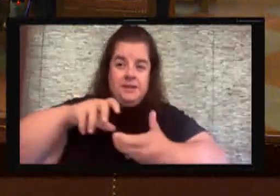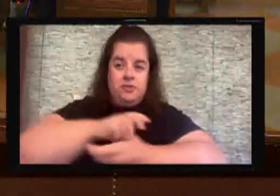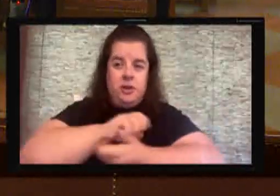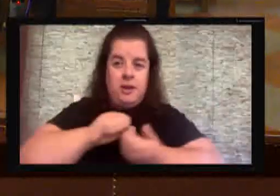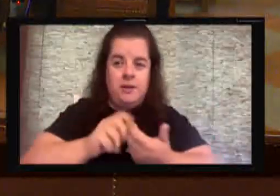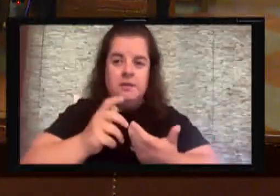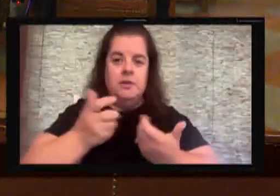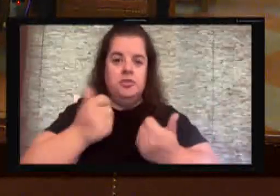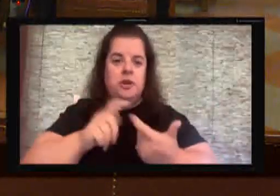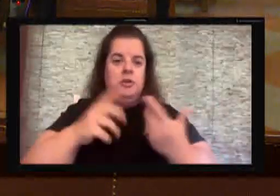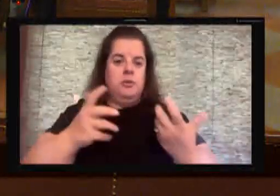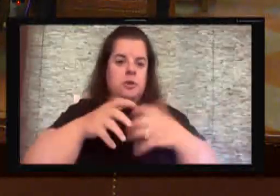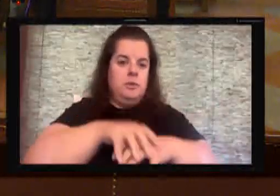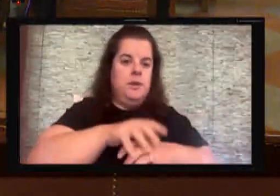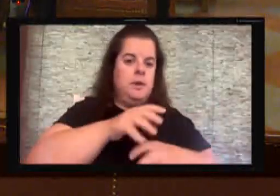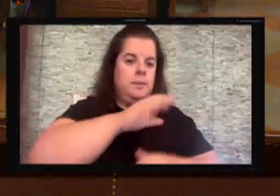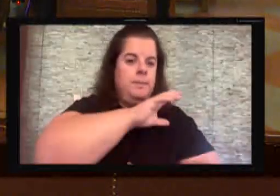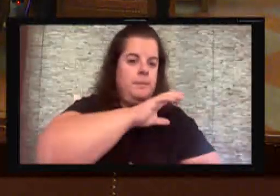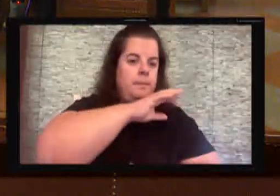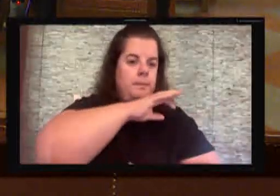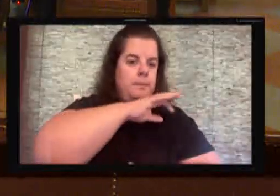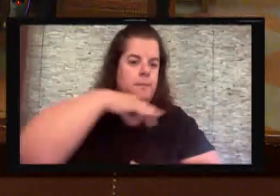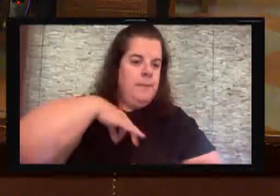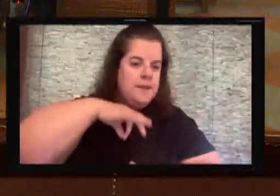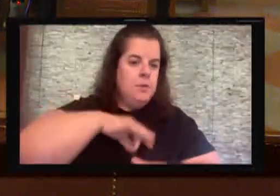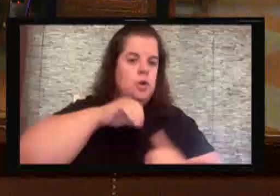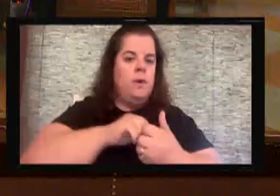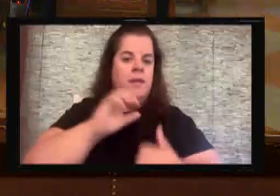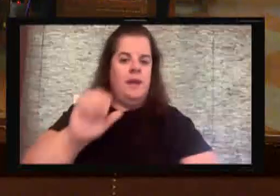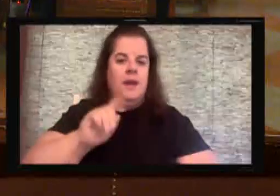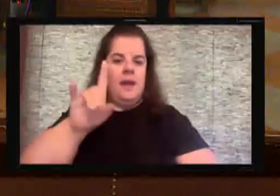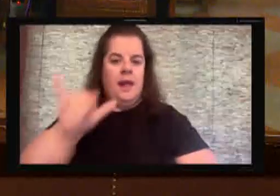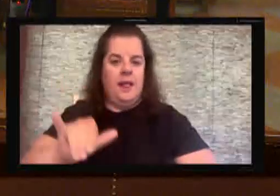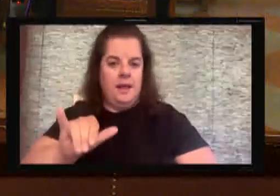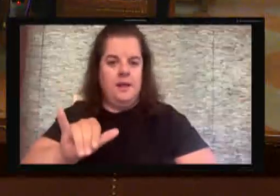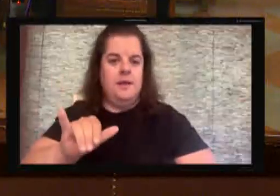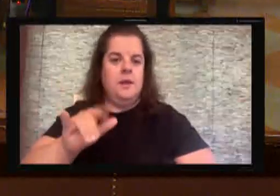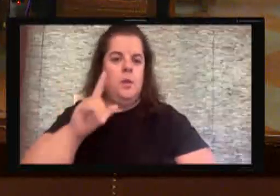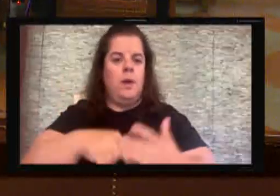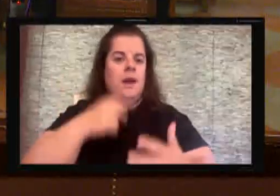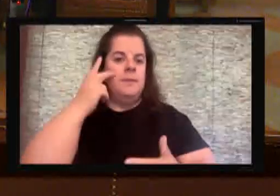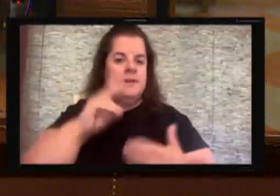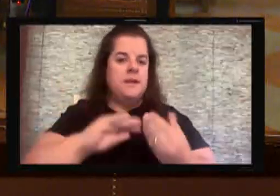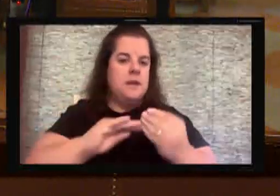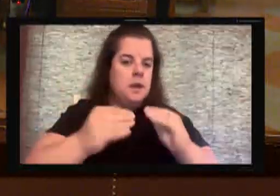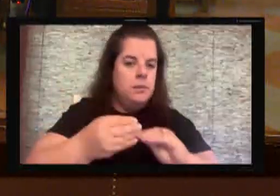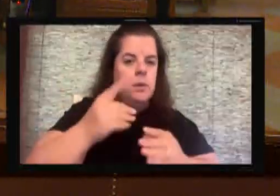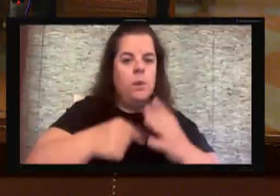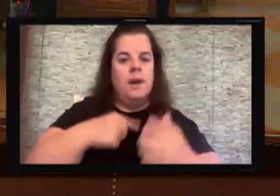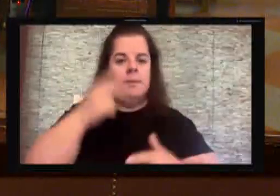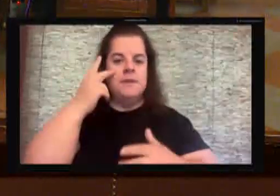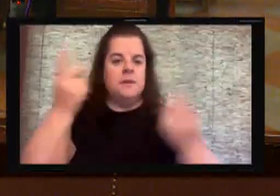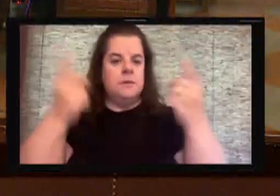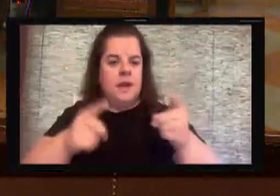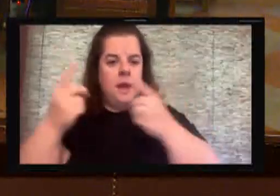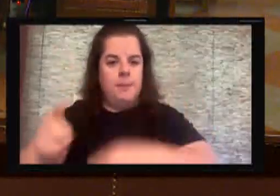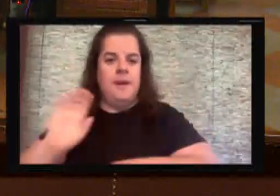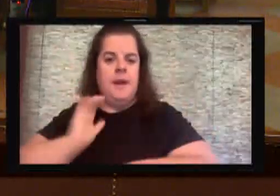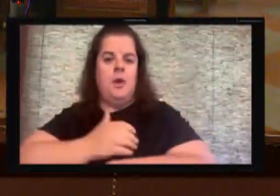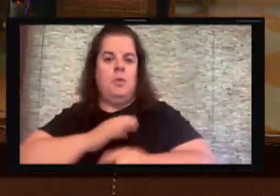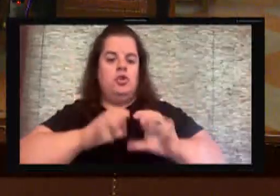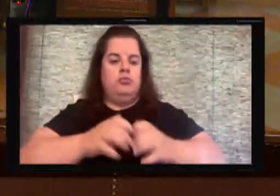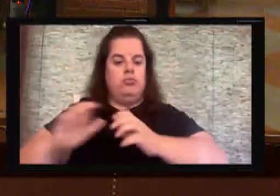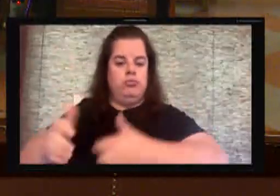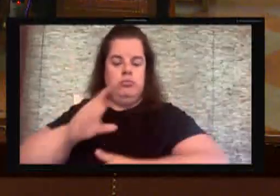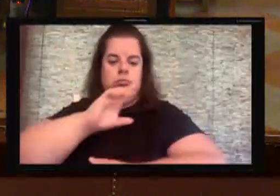this Pittsburgh police with Allegheny County police. That's what this really looks like. Because when I'm seeing the numbers, when I'm seeing what's happening in our bureaus, when I'm seeing